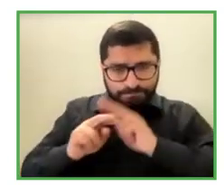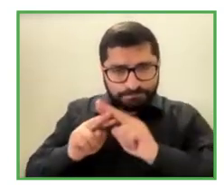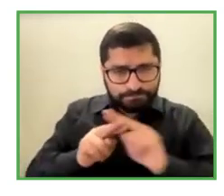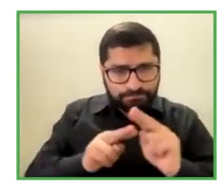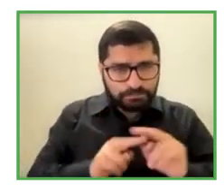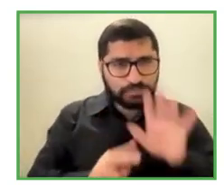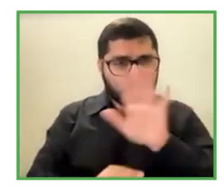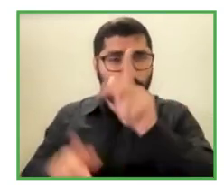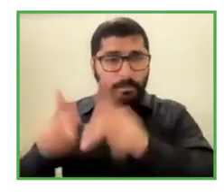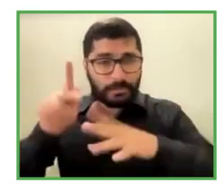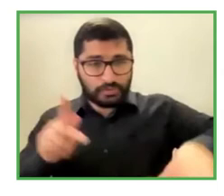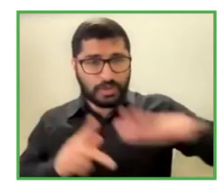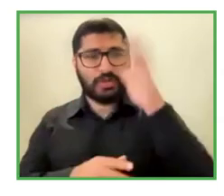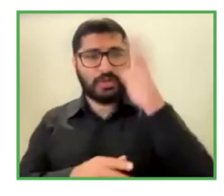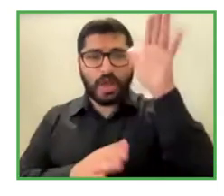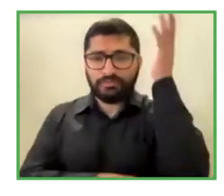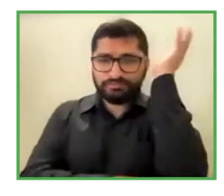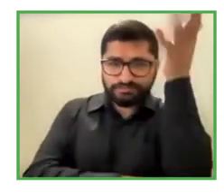trainers and also for the users.